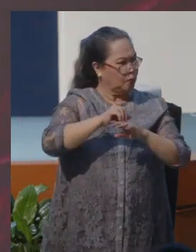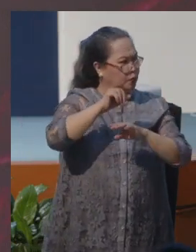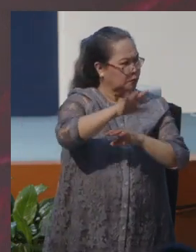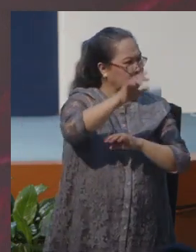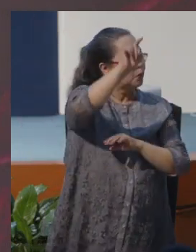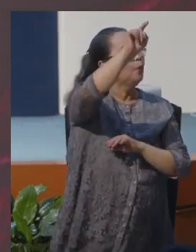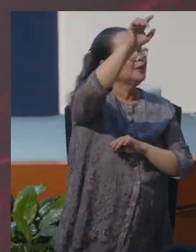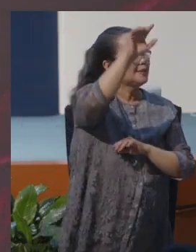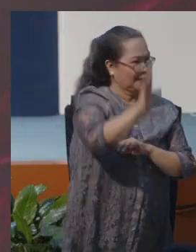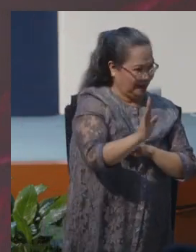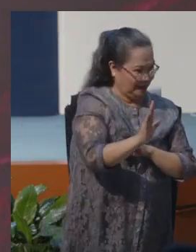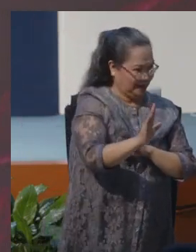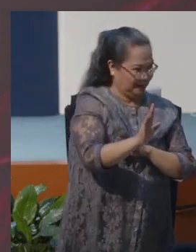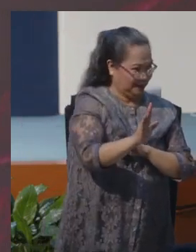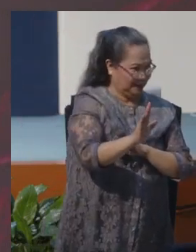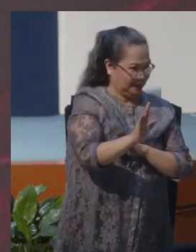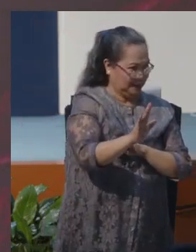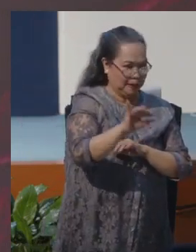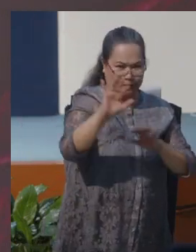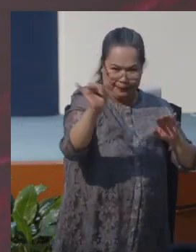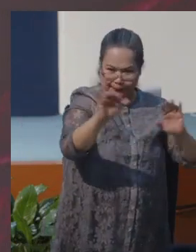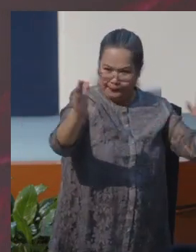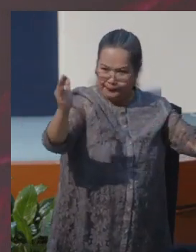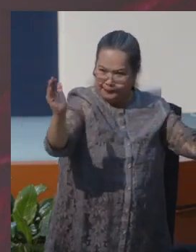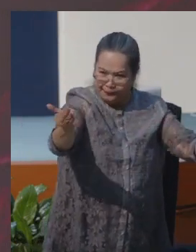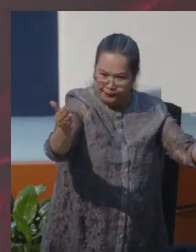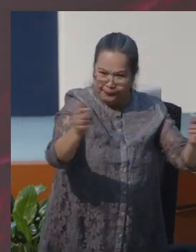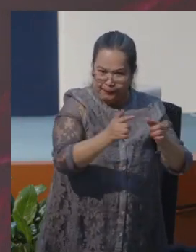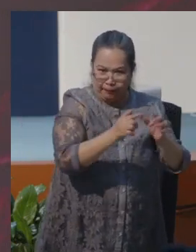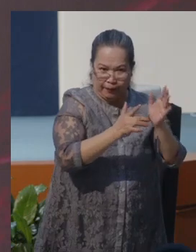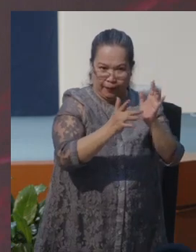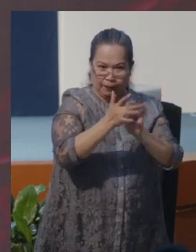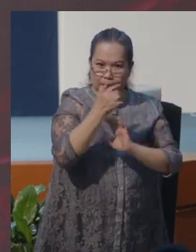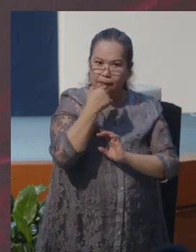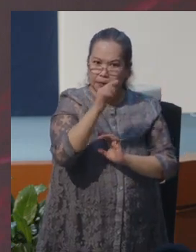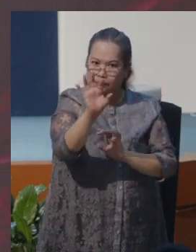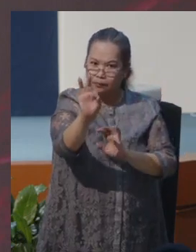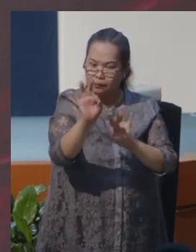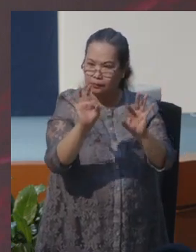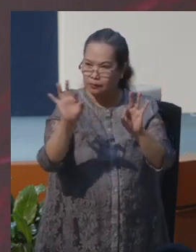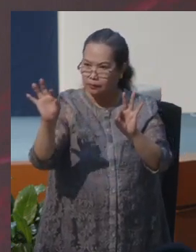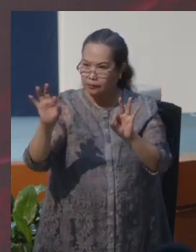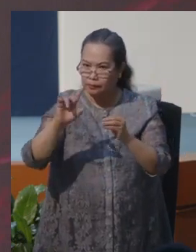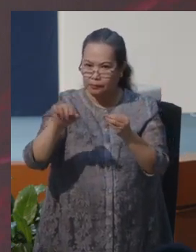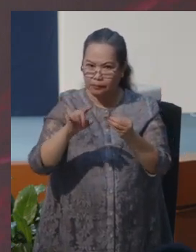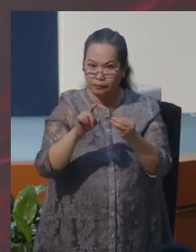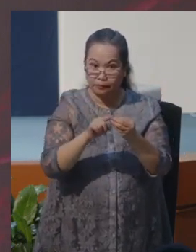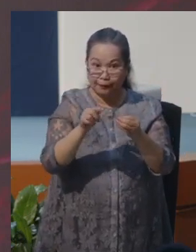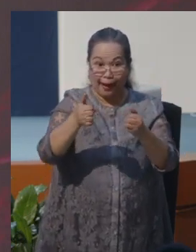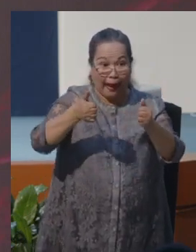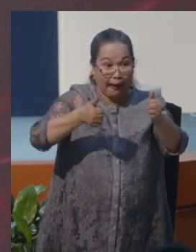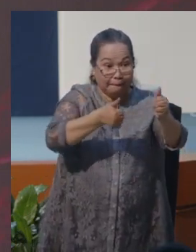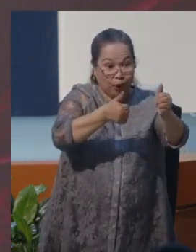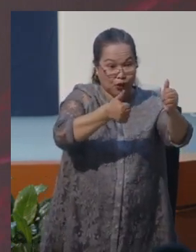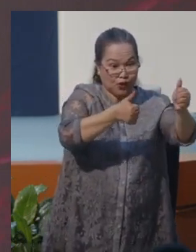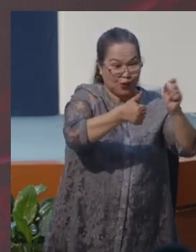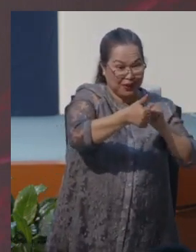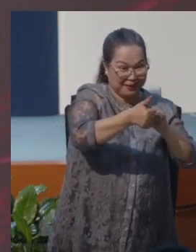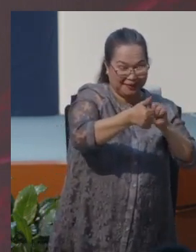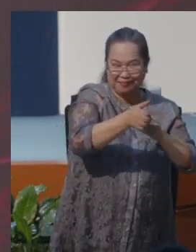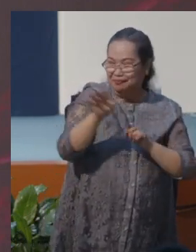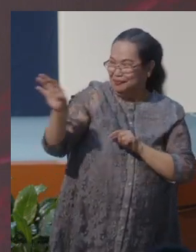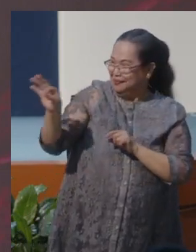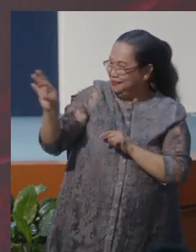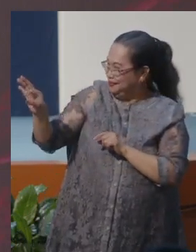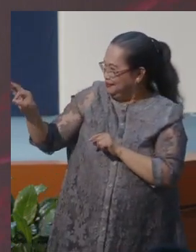God. In a similar manner, Jesus then selected his apostolos and said to